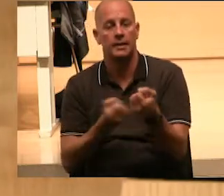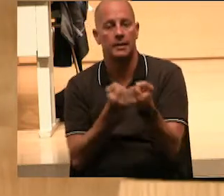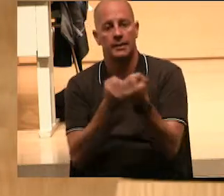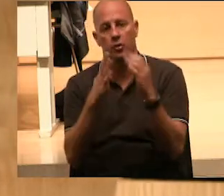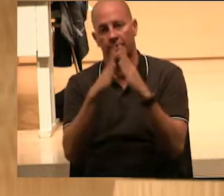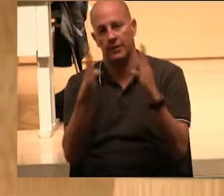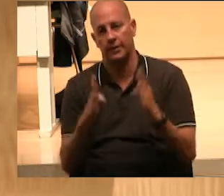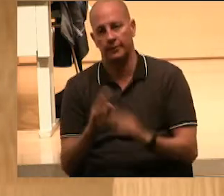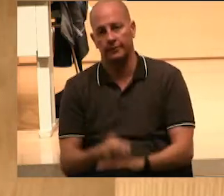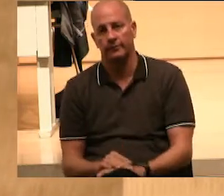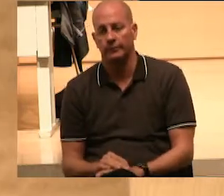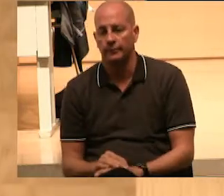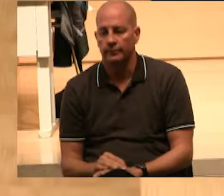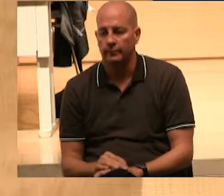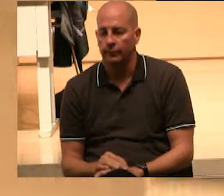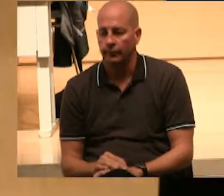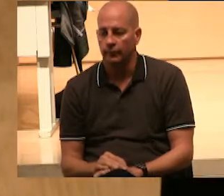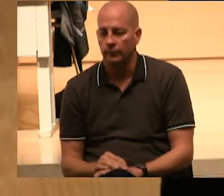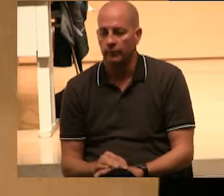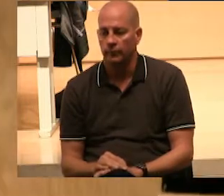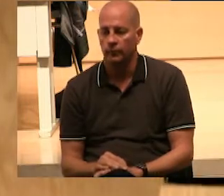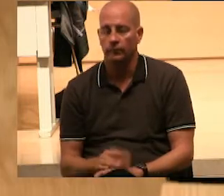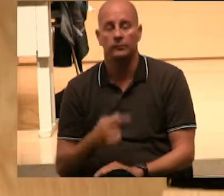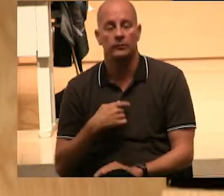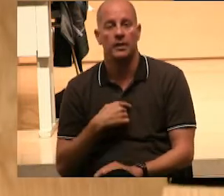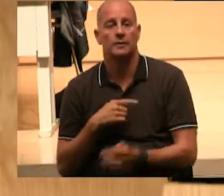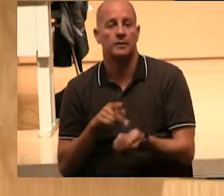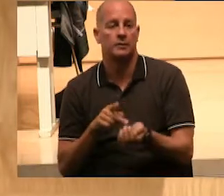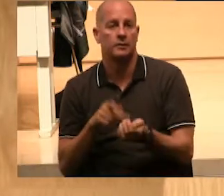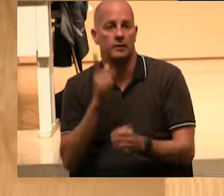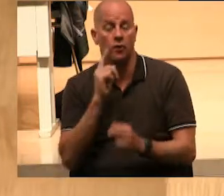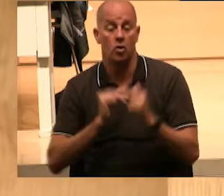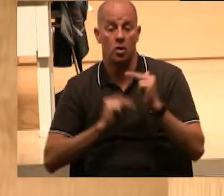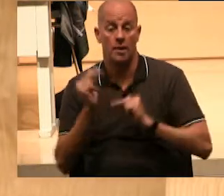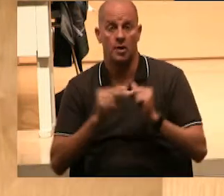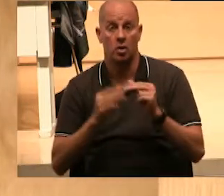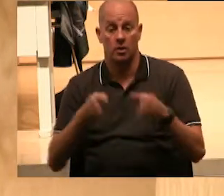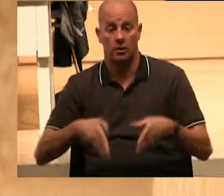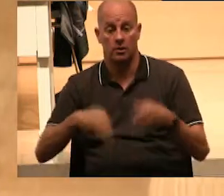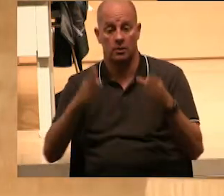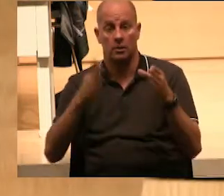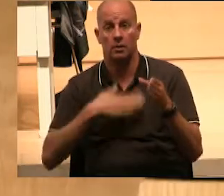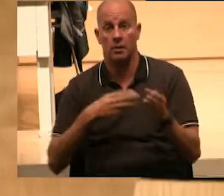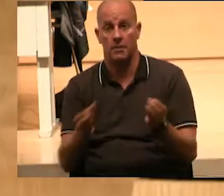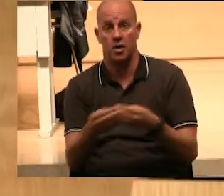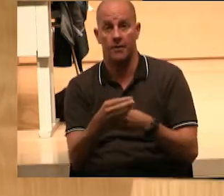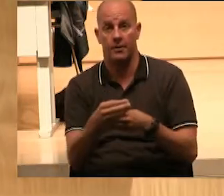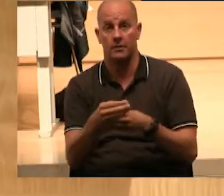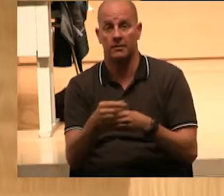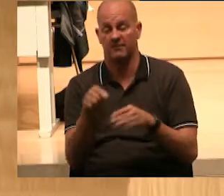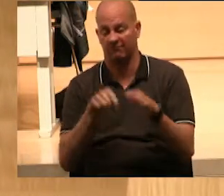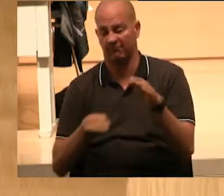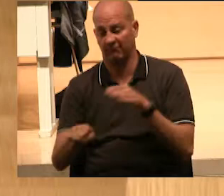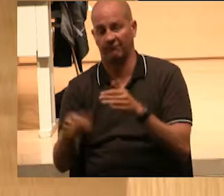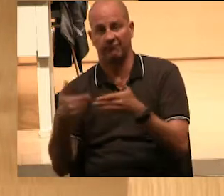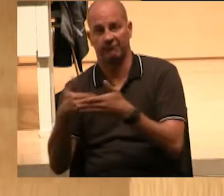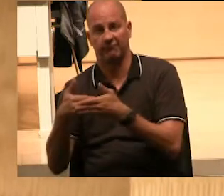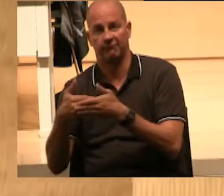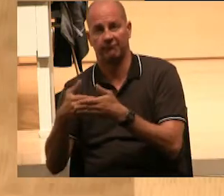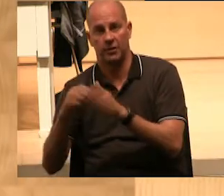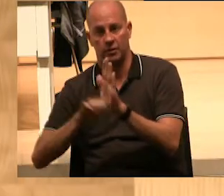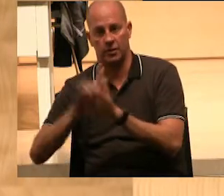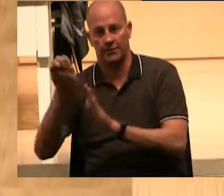housing complex where I am the psychiatrist for the building. My office is downstairs by the elevators, and